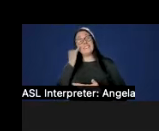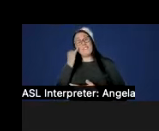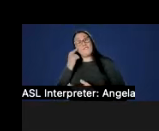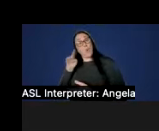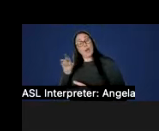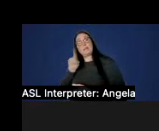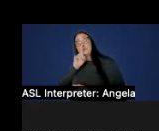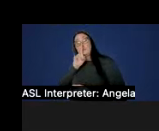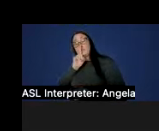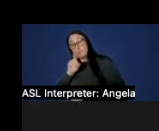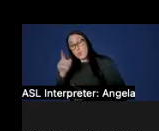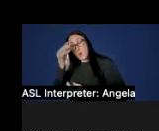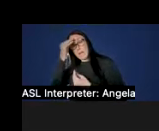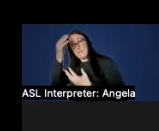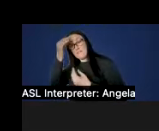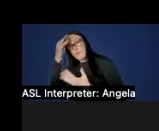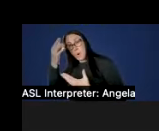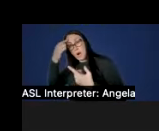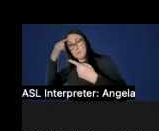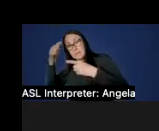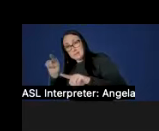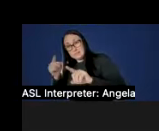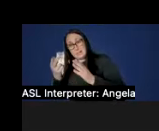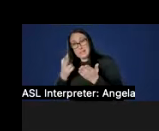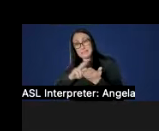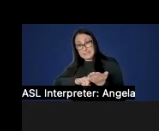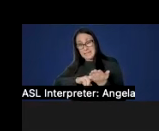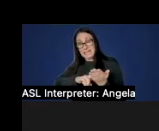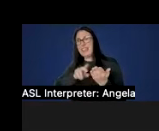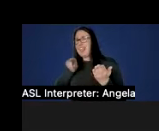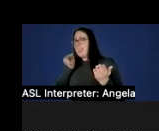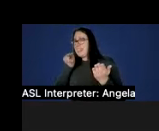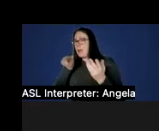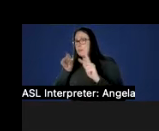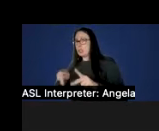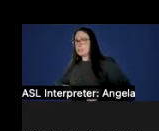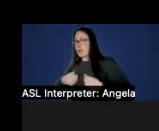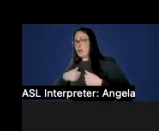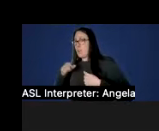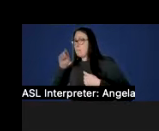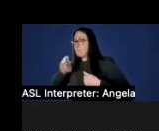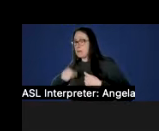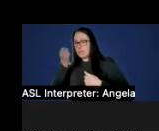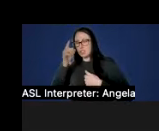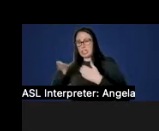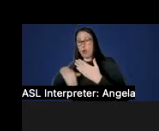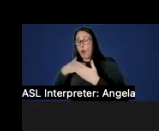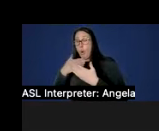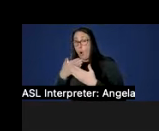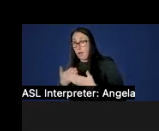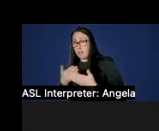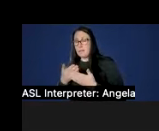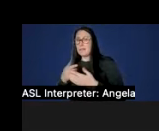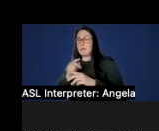the standard, the victim must understand the full nature of their consent to all procedures. So what the exam